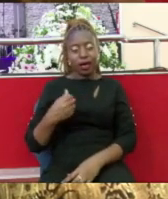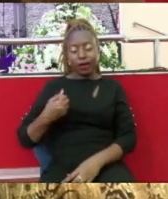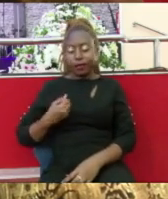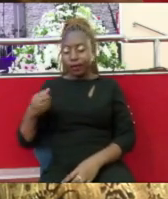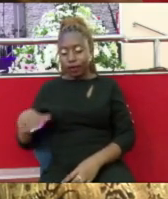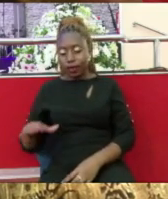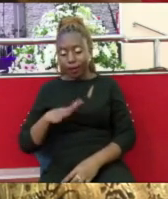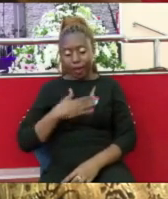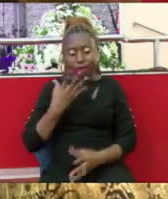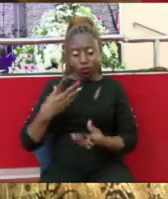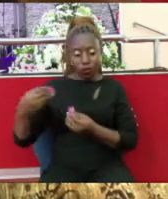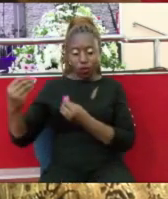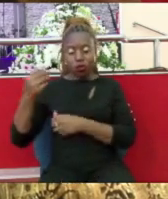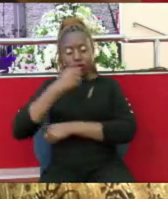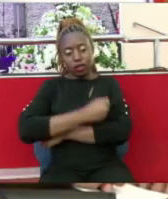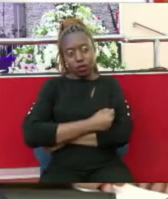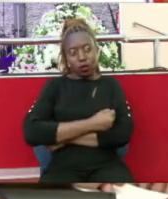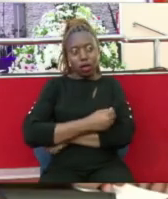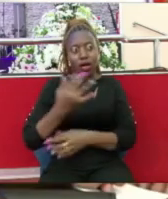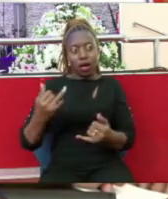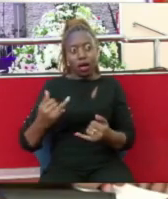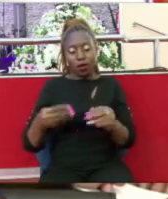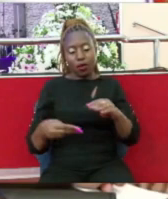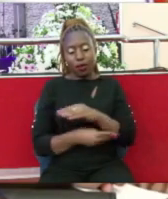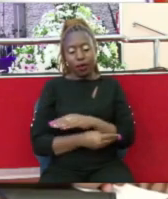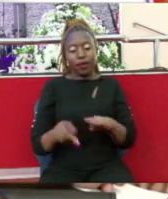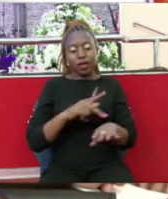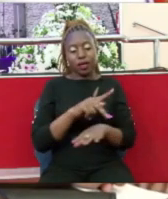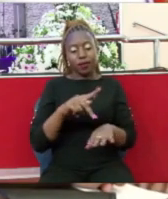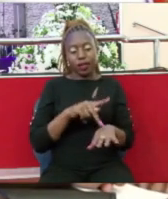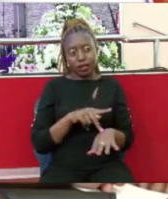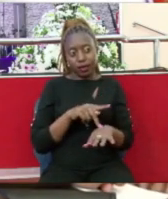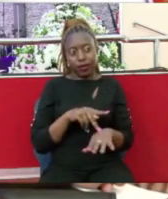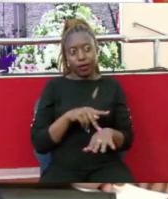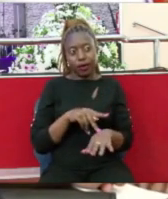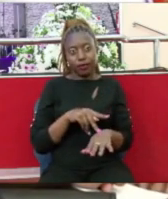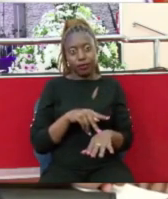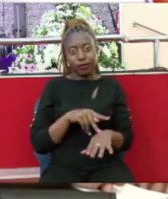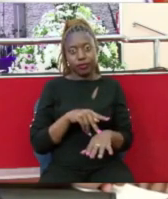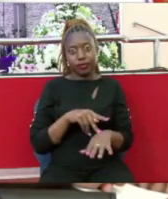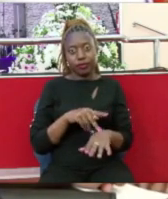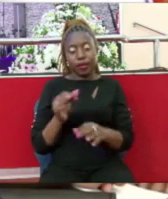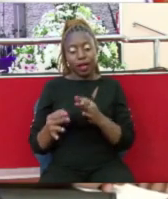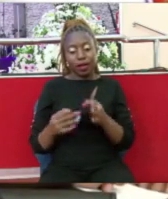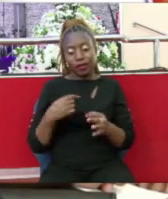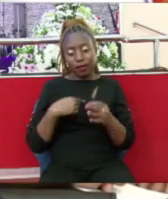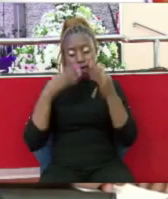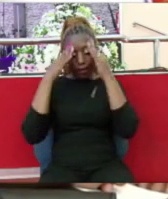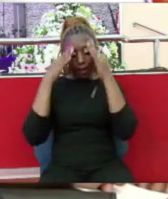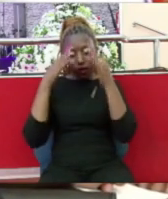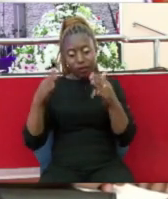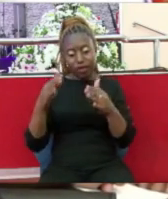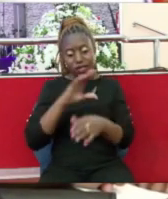envelope. You are wondering, if I get saved and I become committed Christian,